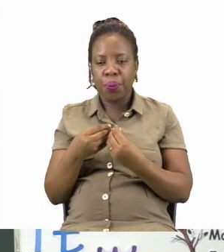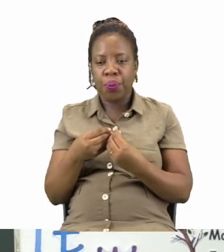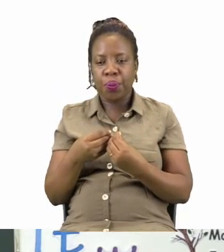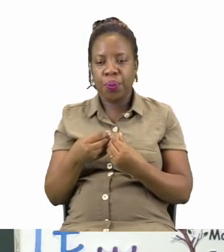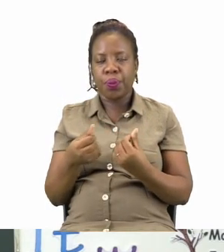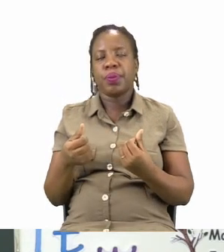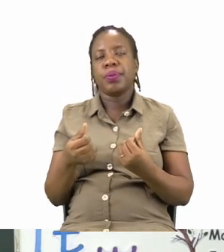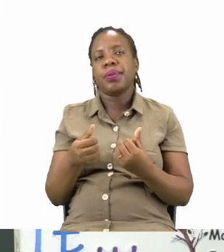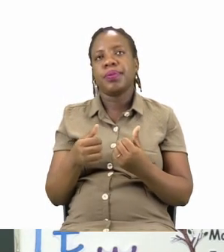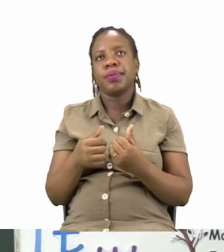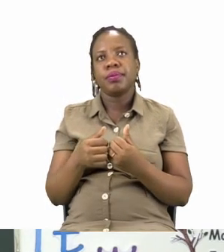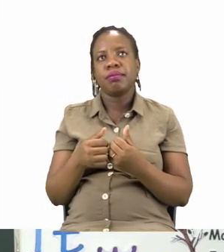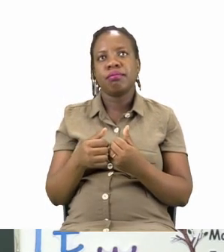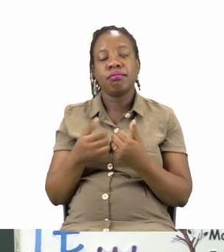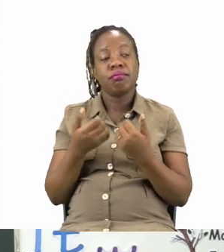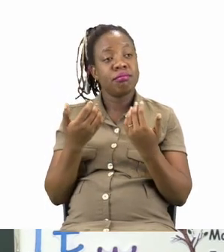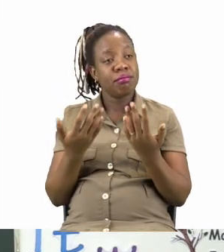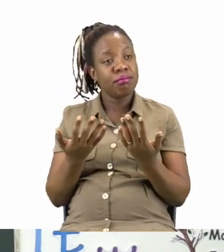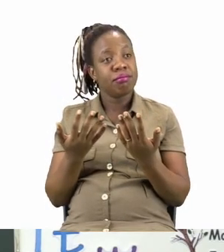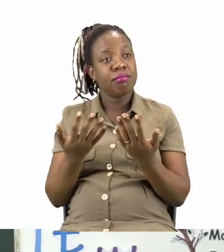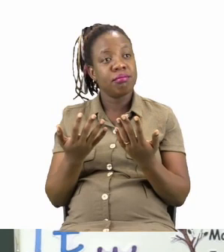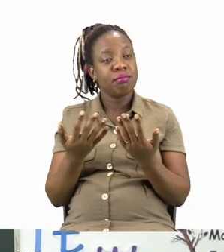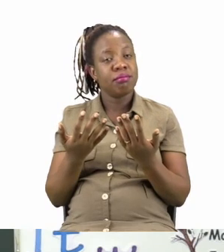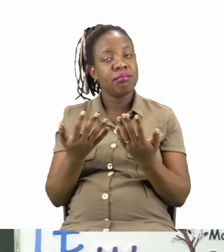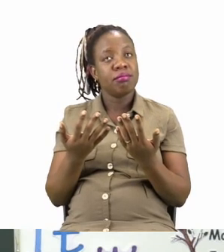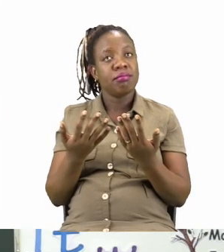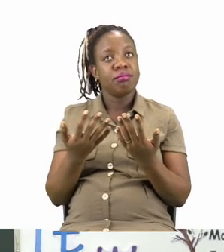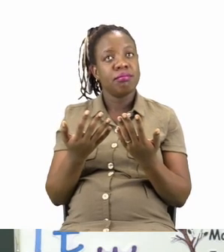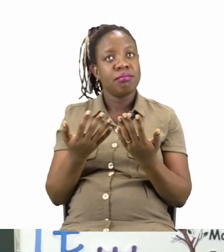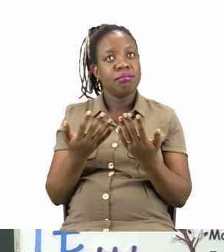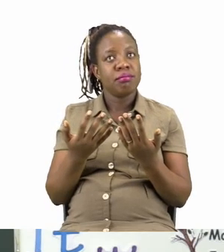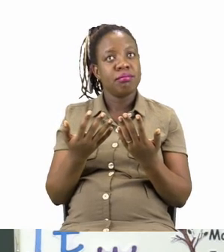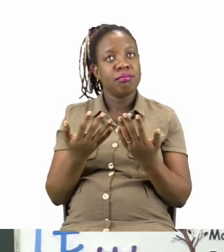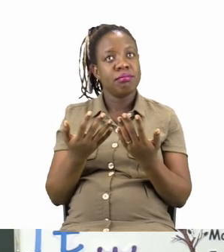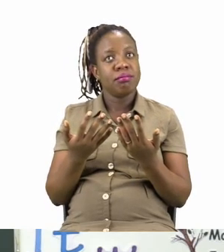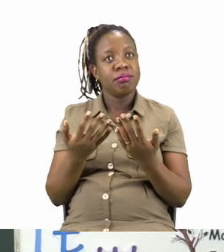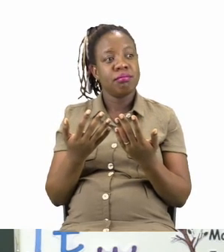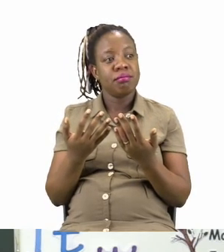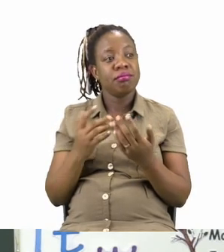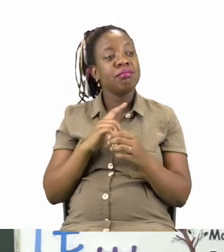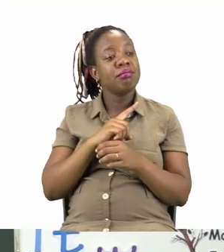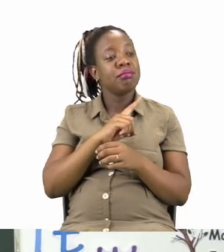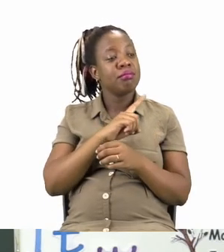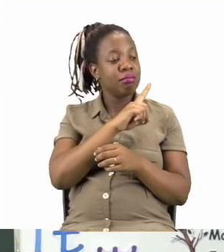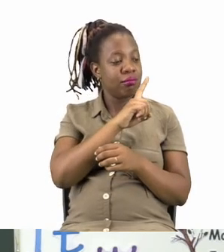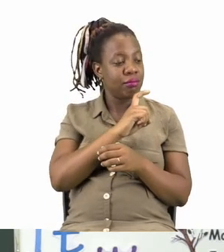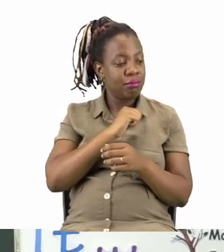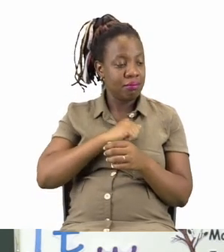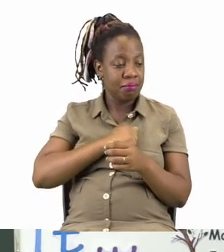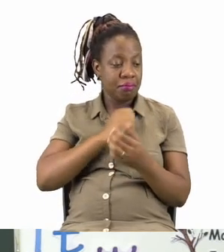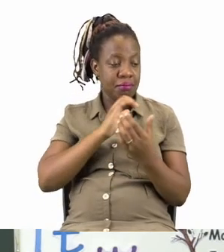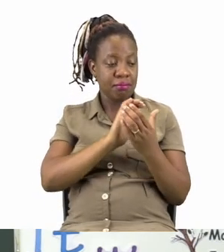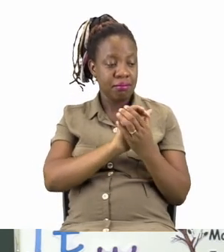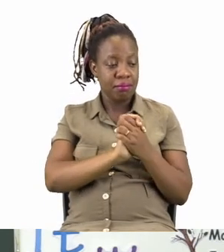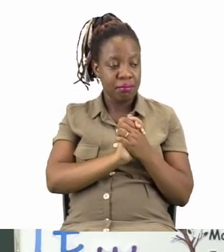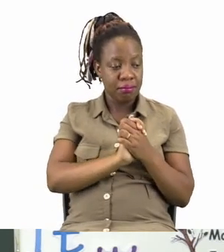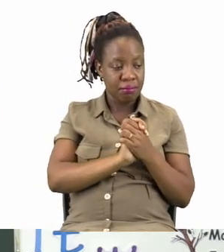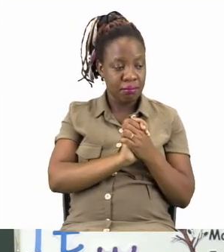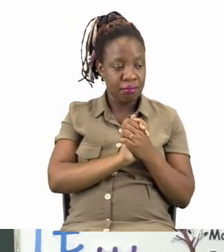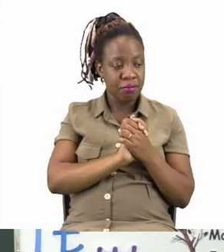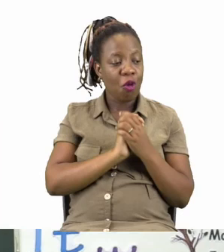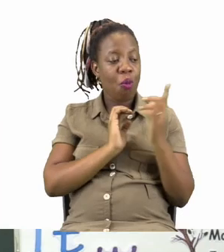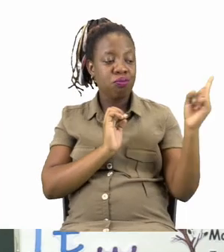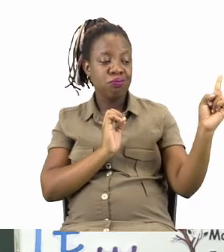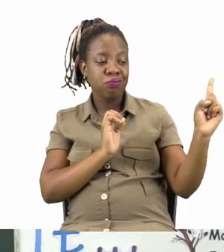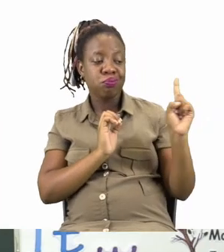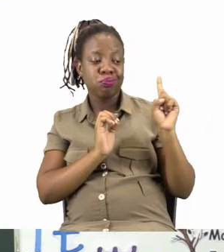anything. Now, before we say bye, I asked my friend Zoshi to come along and say goodbye